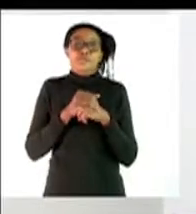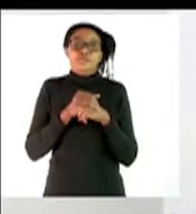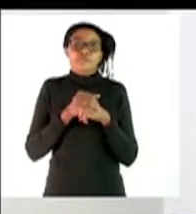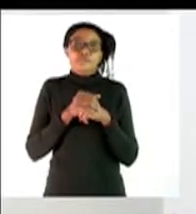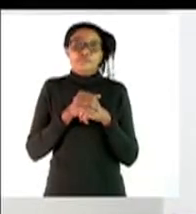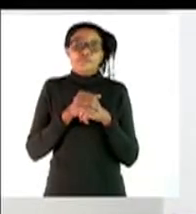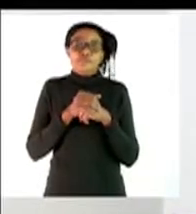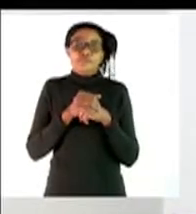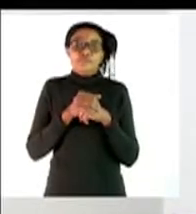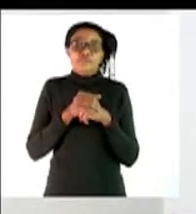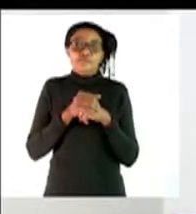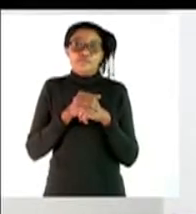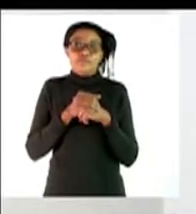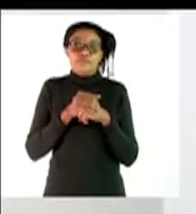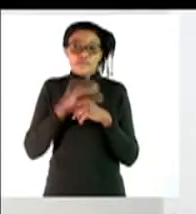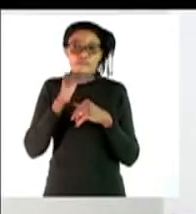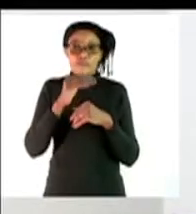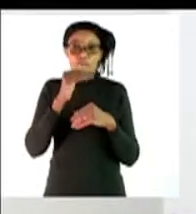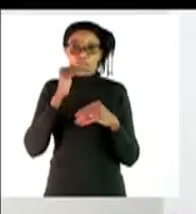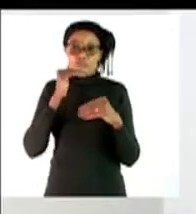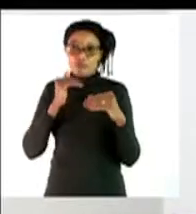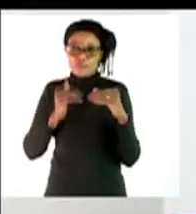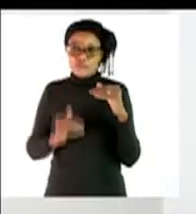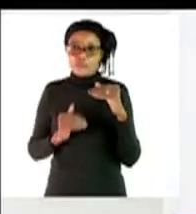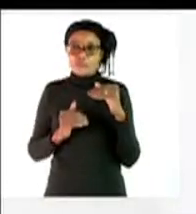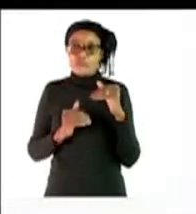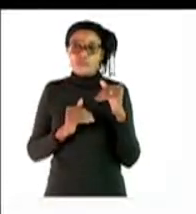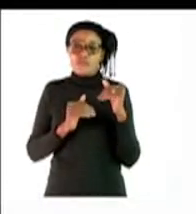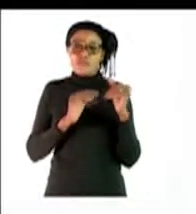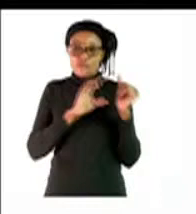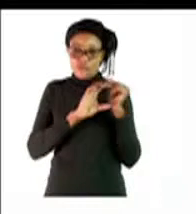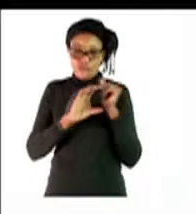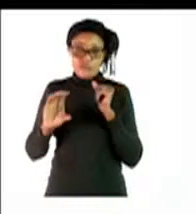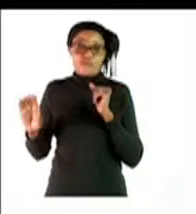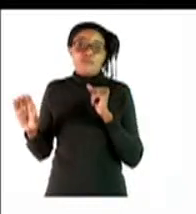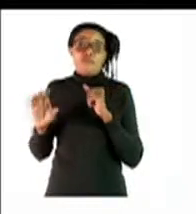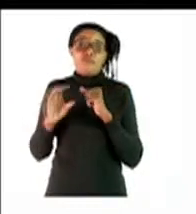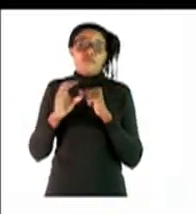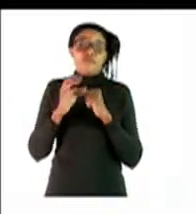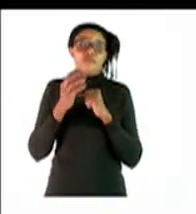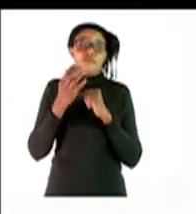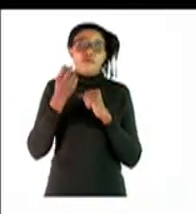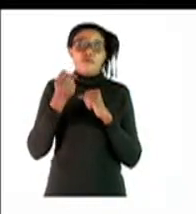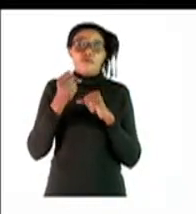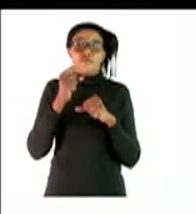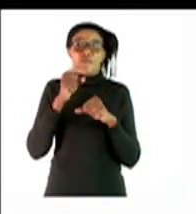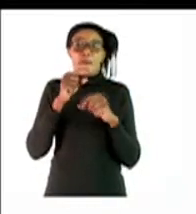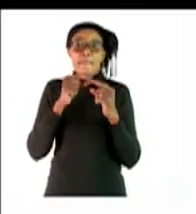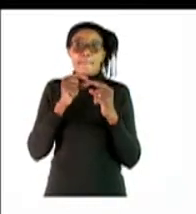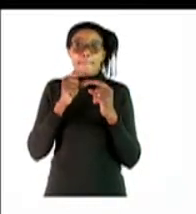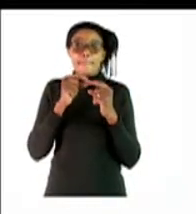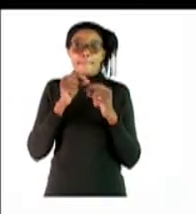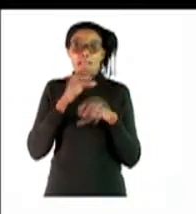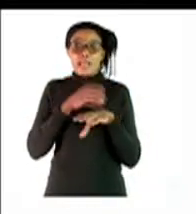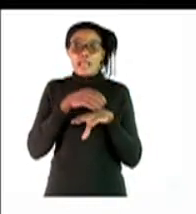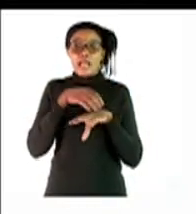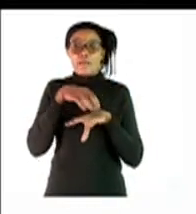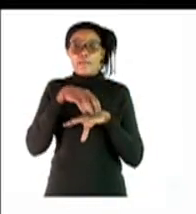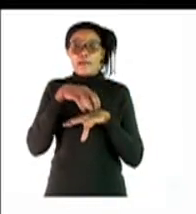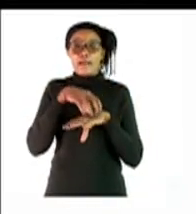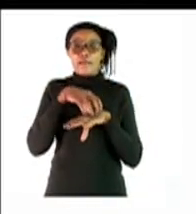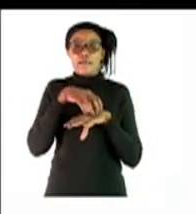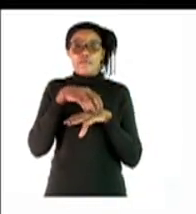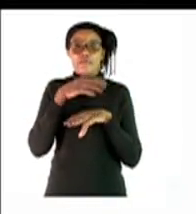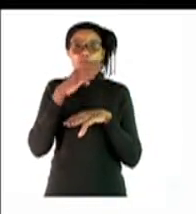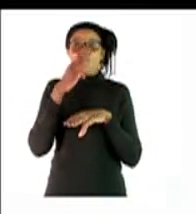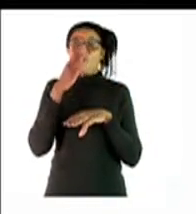Going over to the next row of cupcakes. We have a pink cupcake, then we have